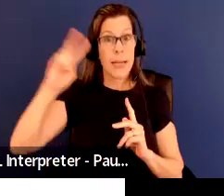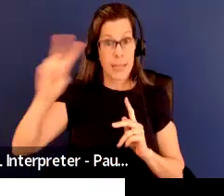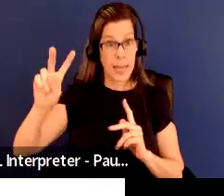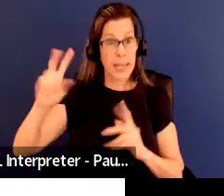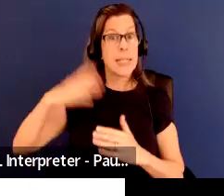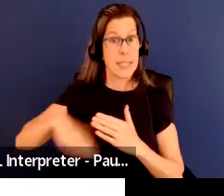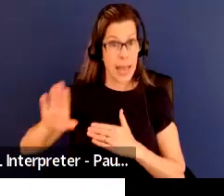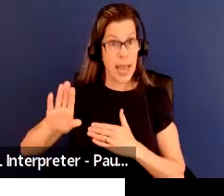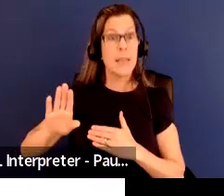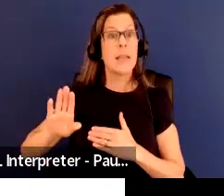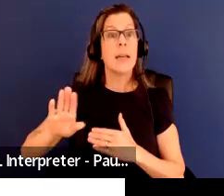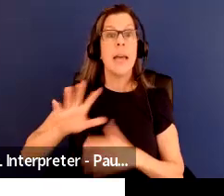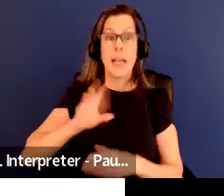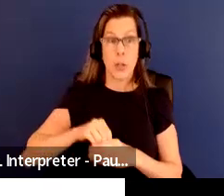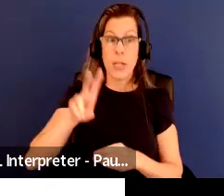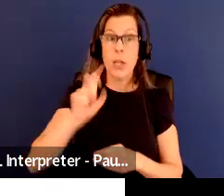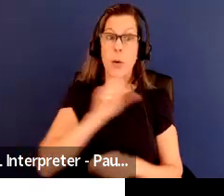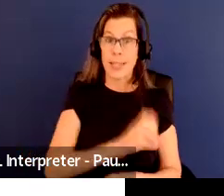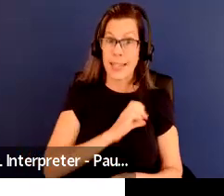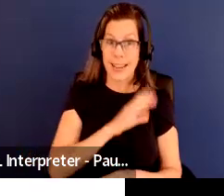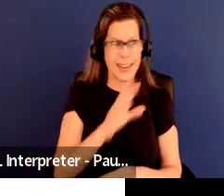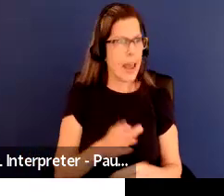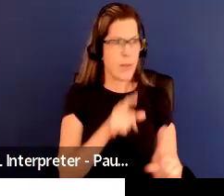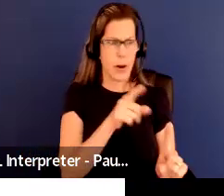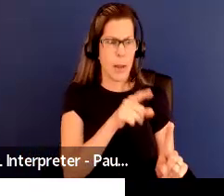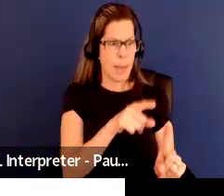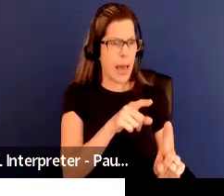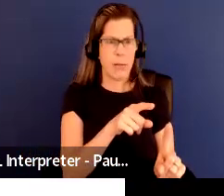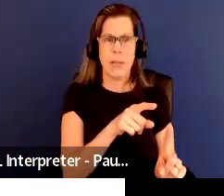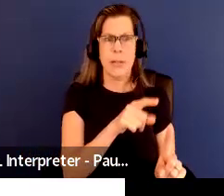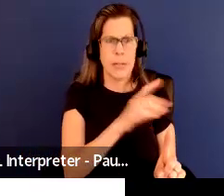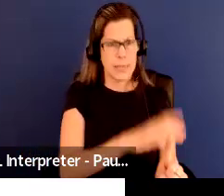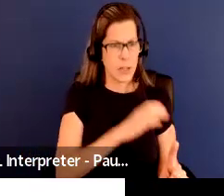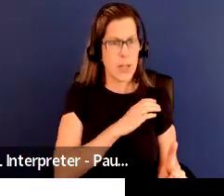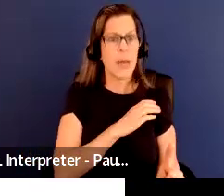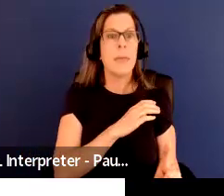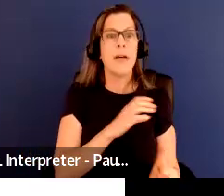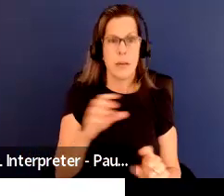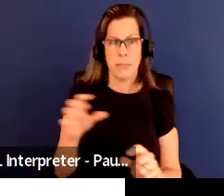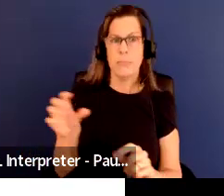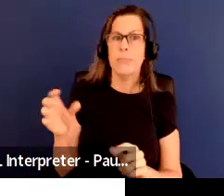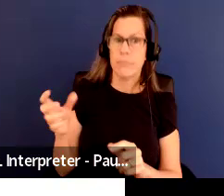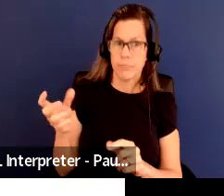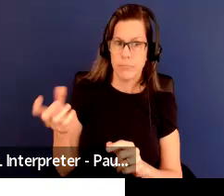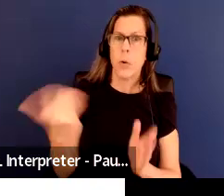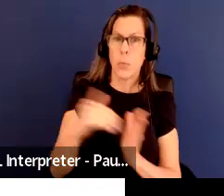been about citizenship, were deported or pressured to relocate to Mexico.